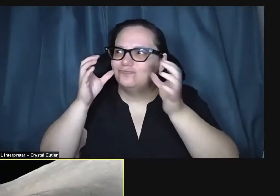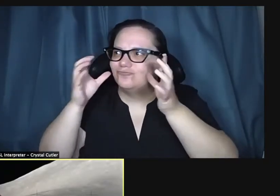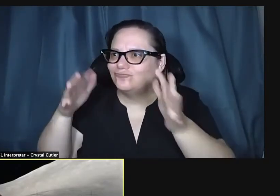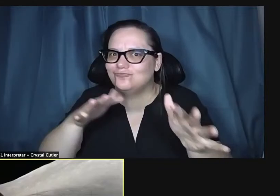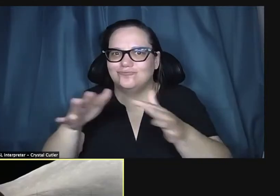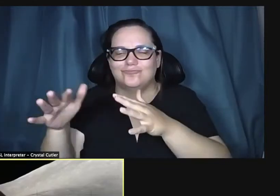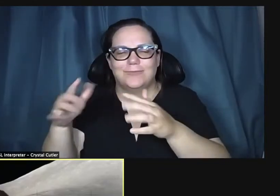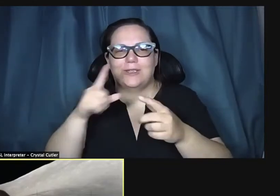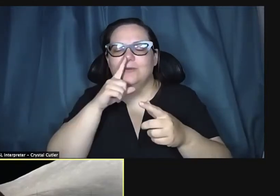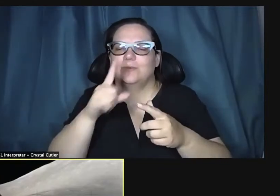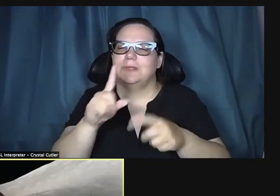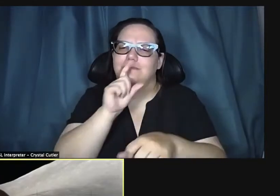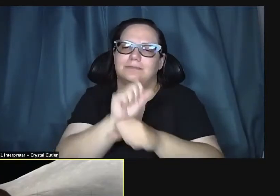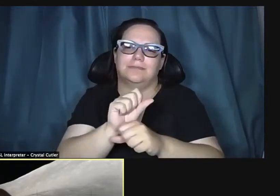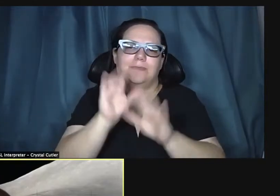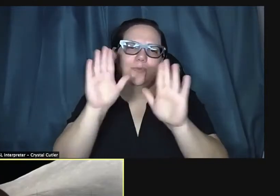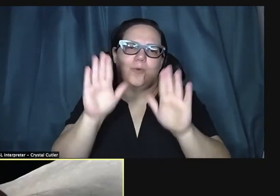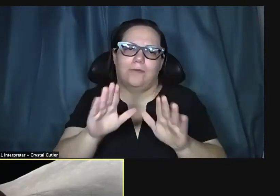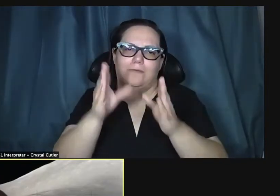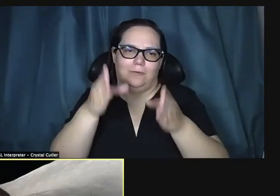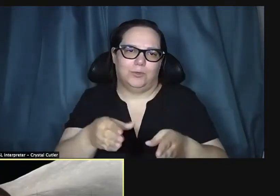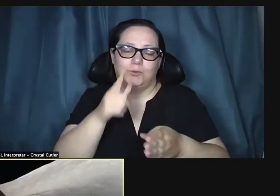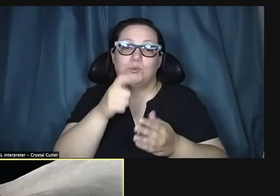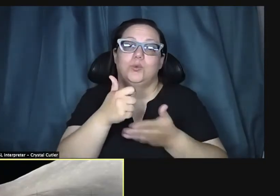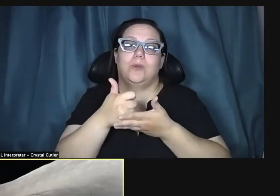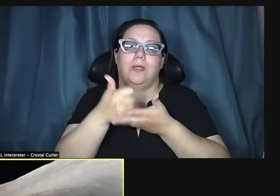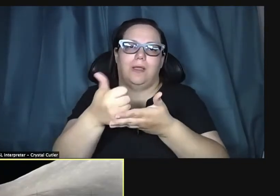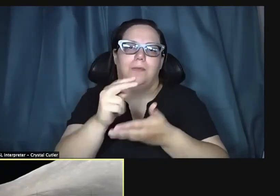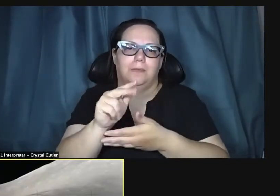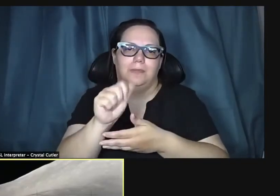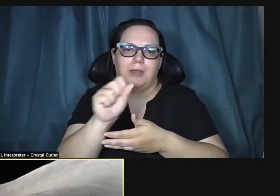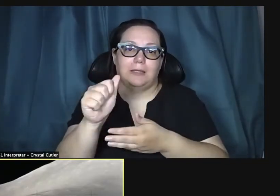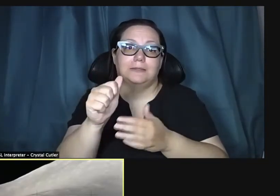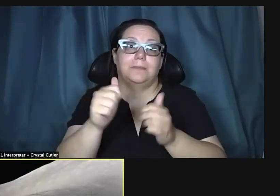helped NASA beyond inspiring people like